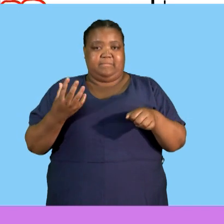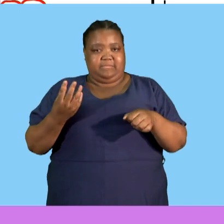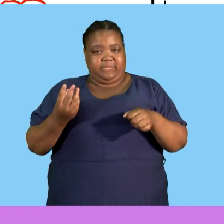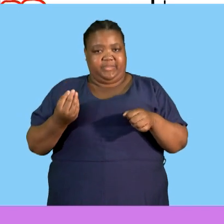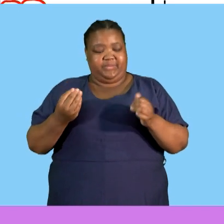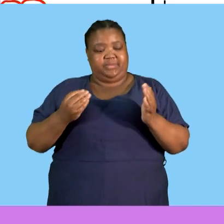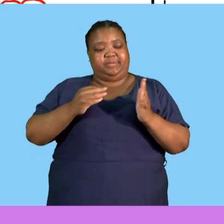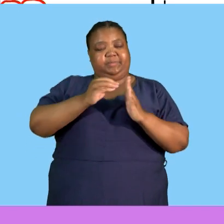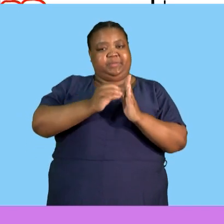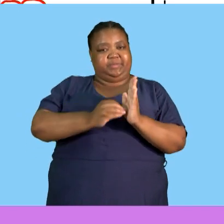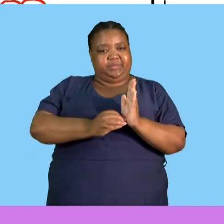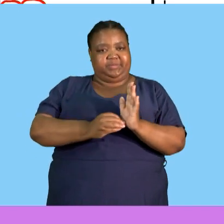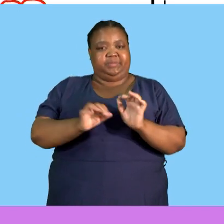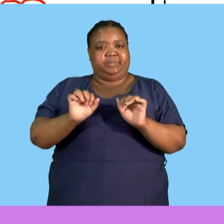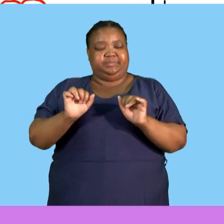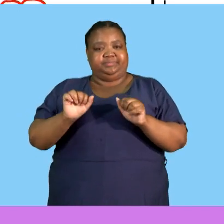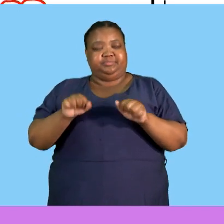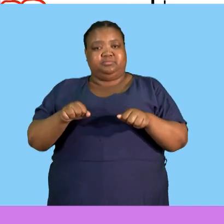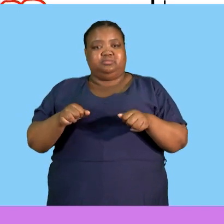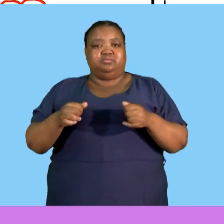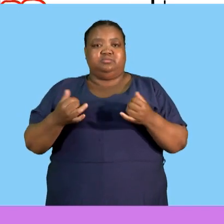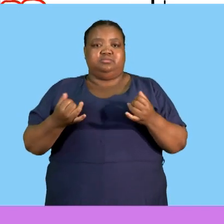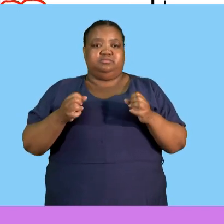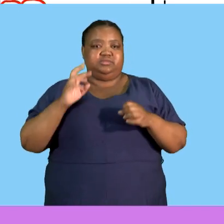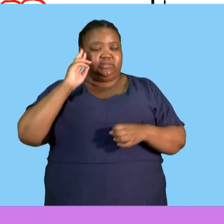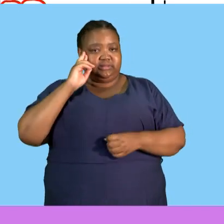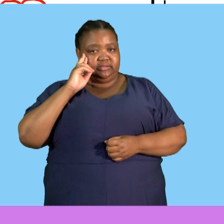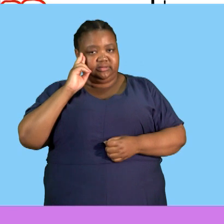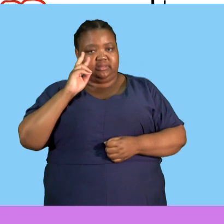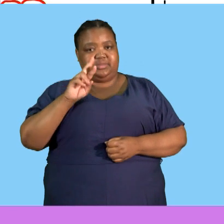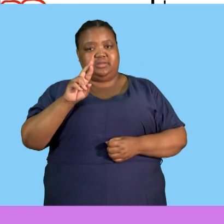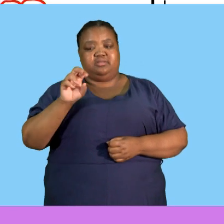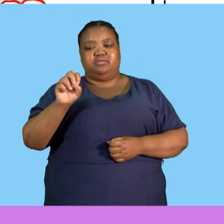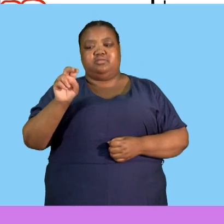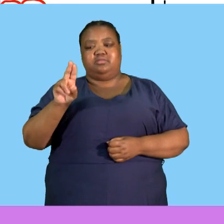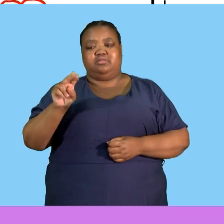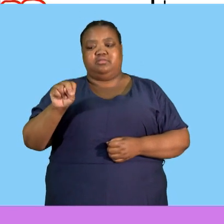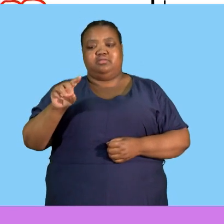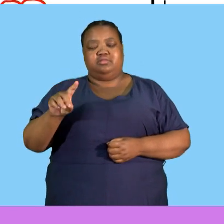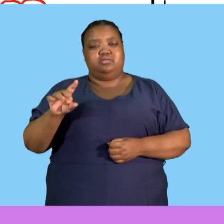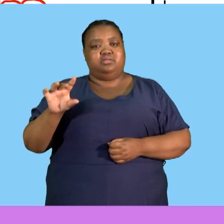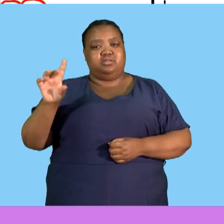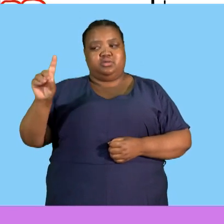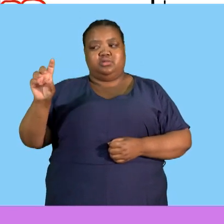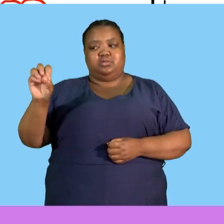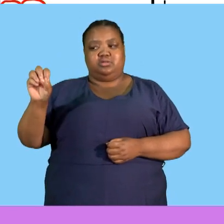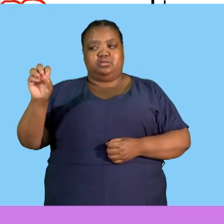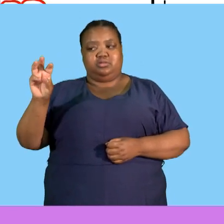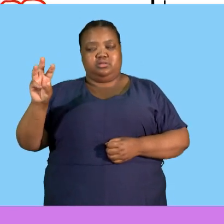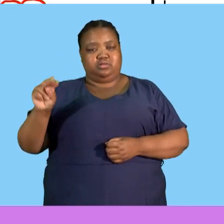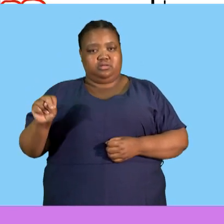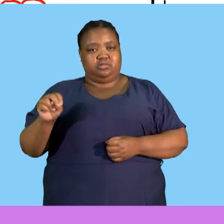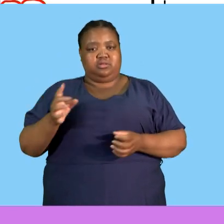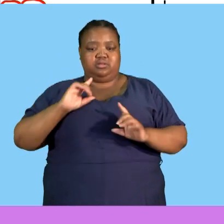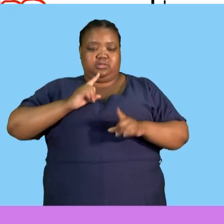5,217 followed by a few other numbers, right? Digits. So therefore, remember, I need to round down. So that will